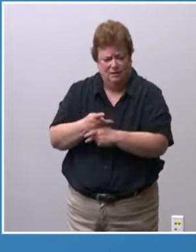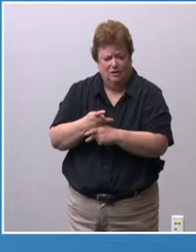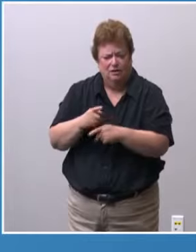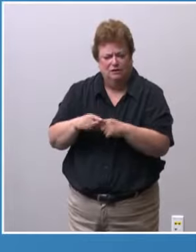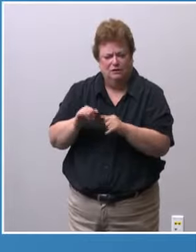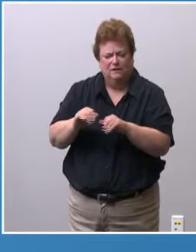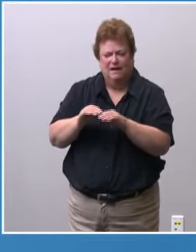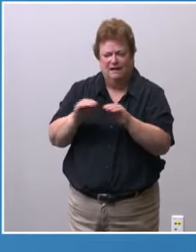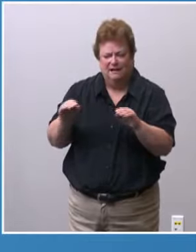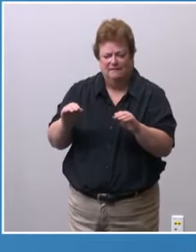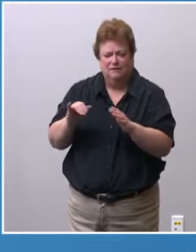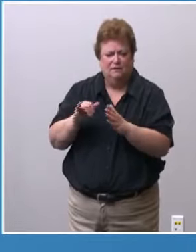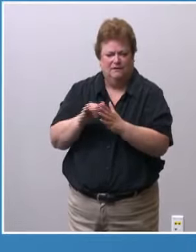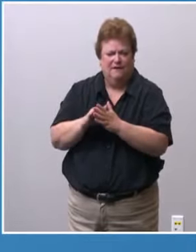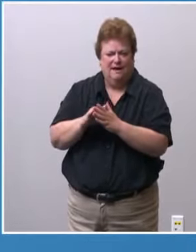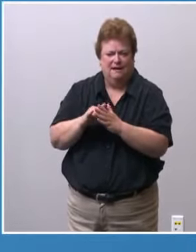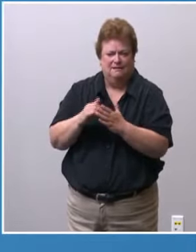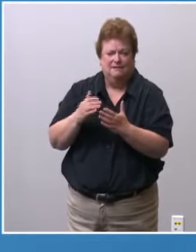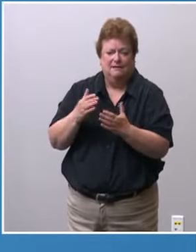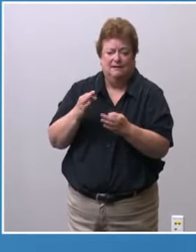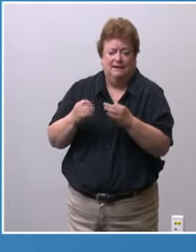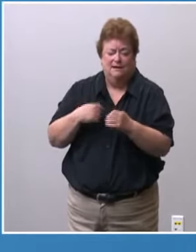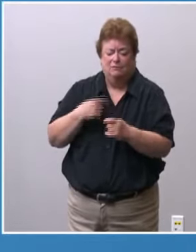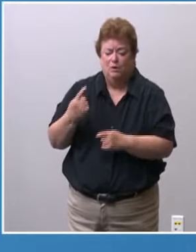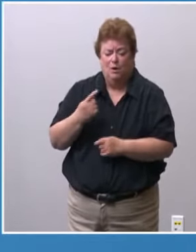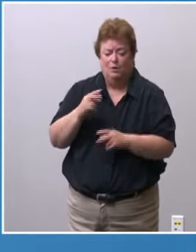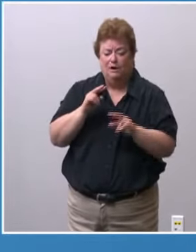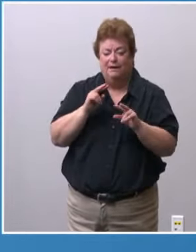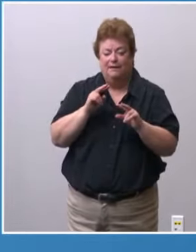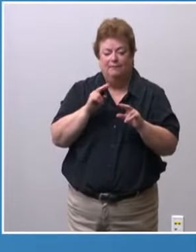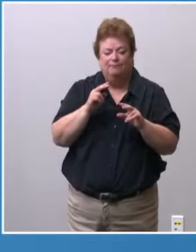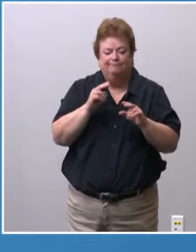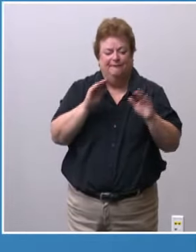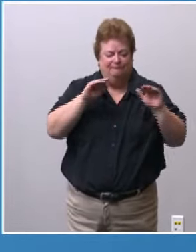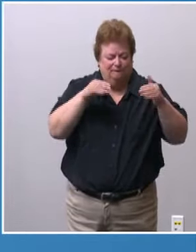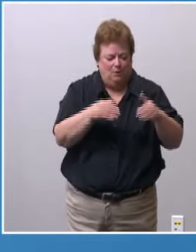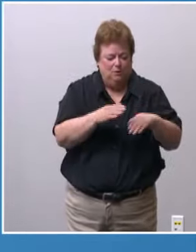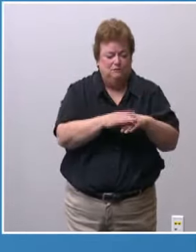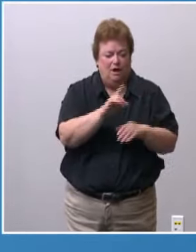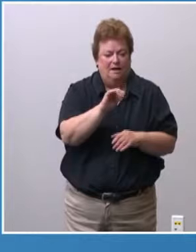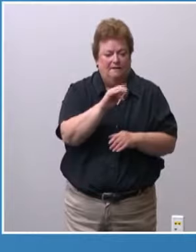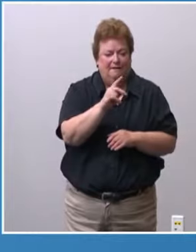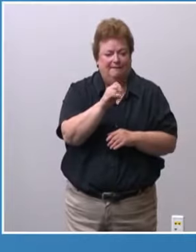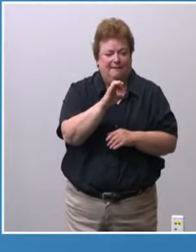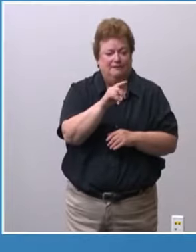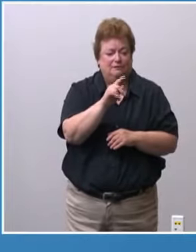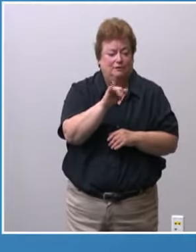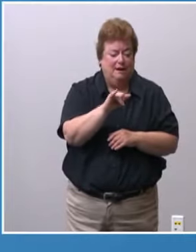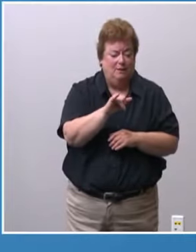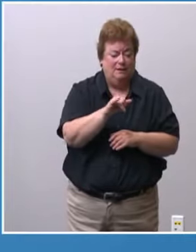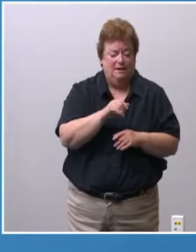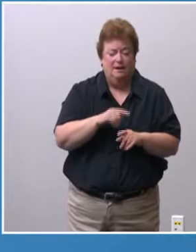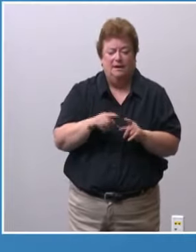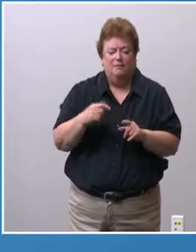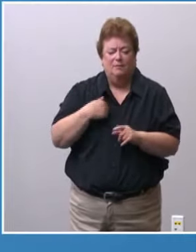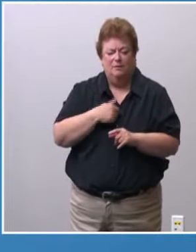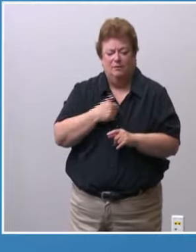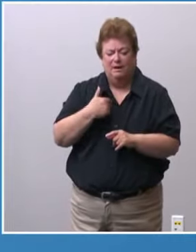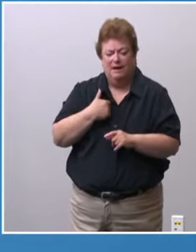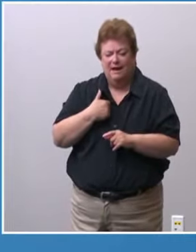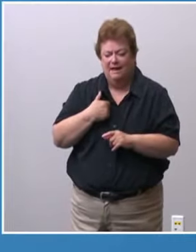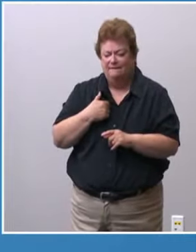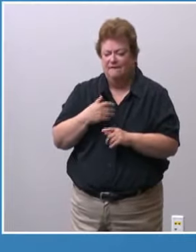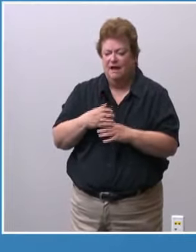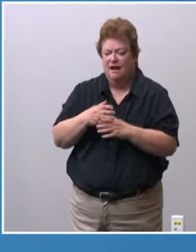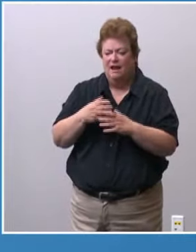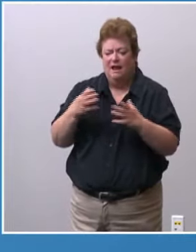otherwise be much more difficult if we were only looking at Lincoln and Lancaster County population. So that means that we have a number of